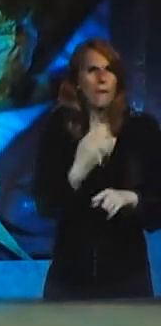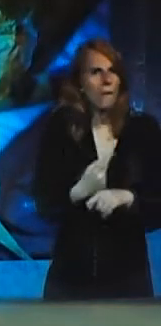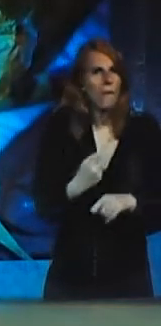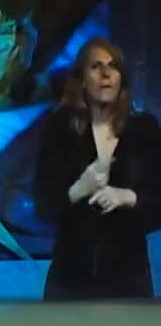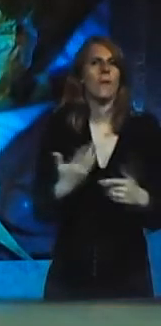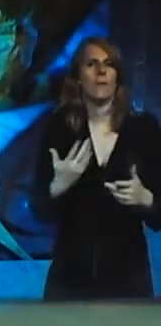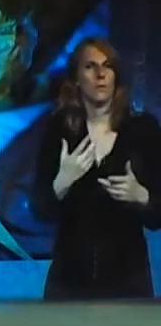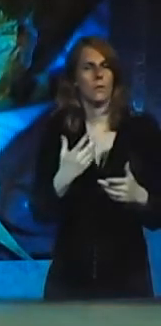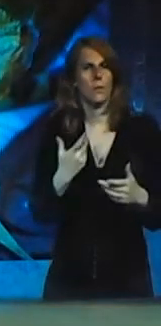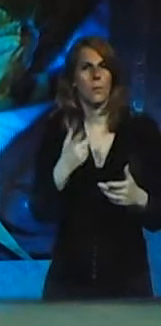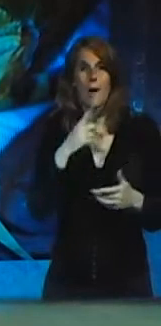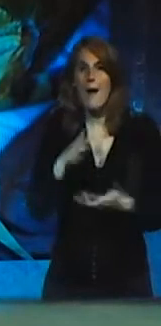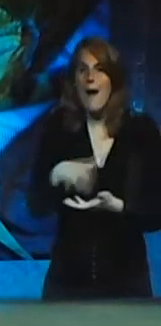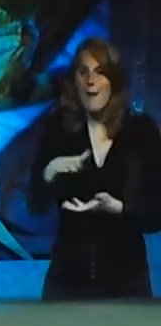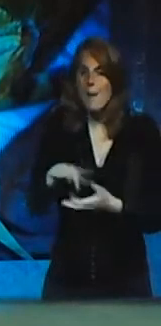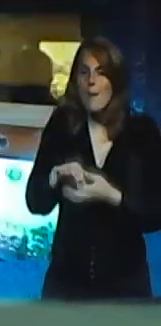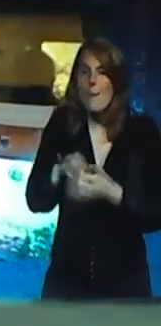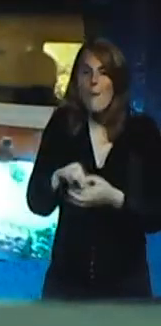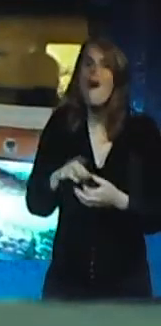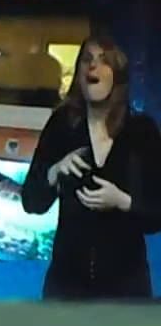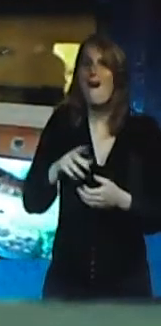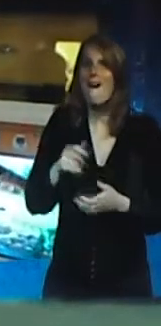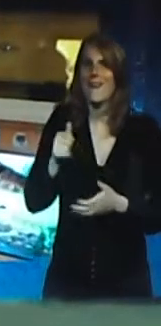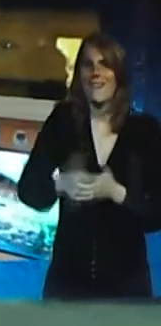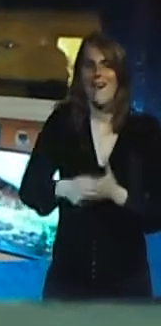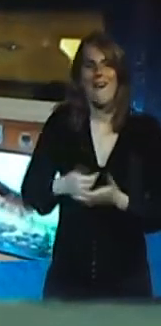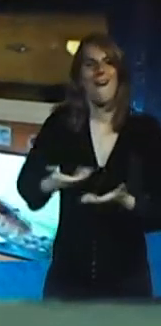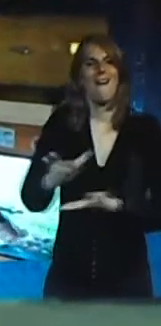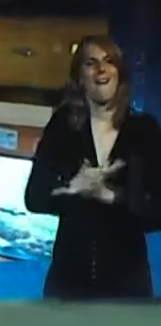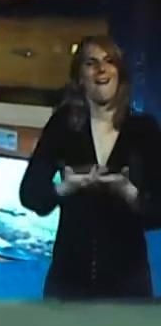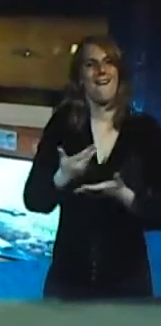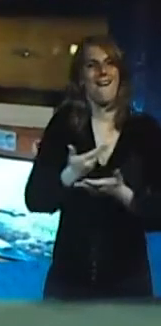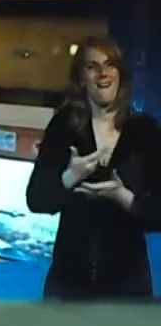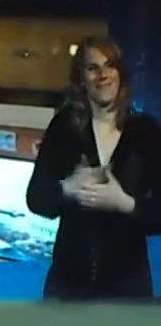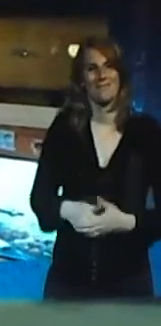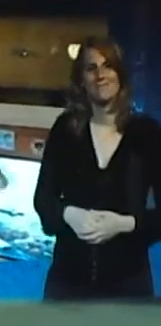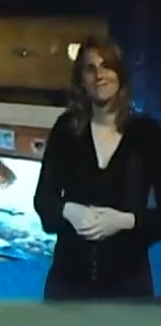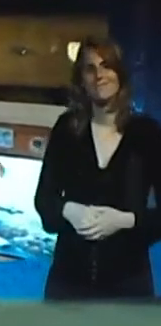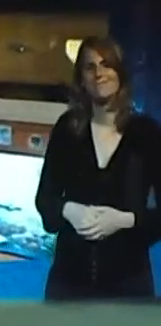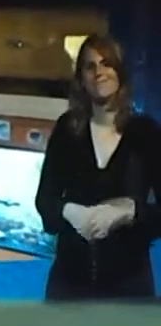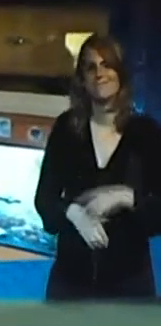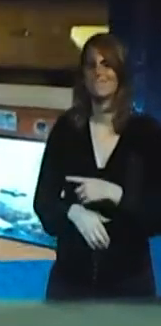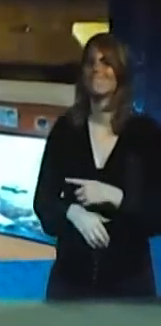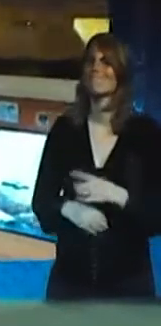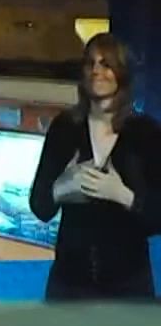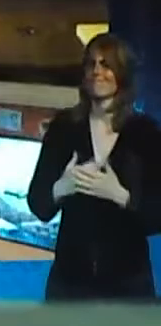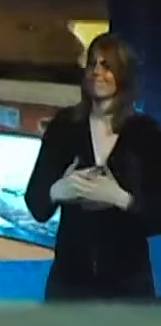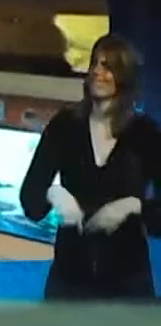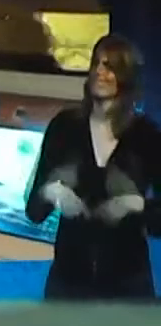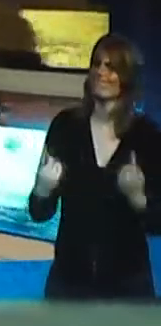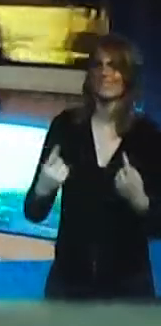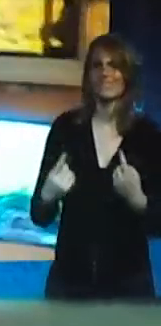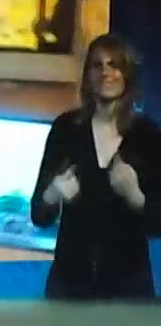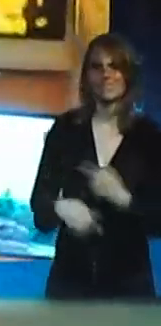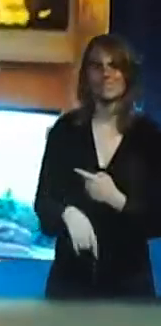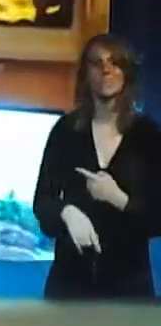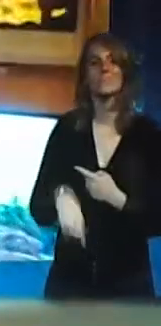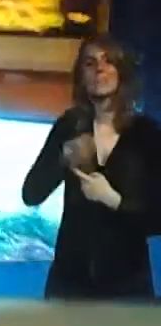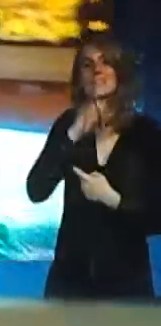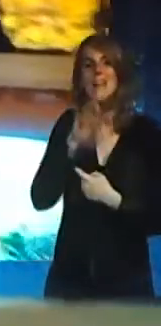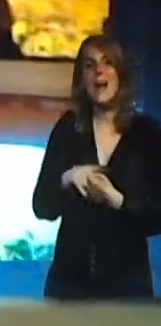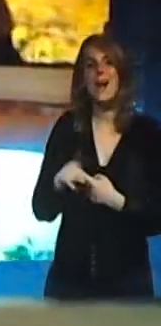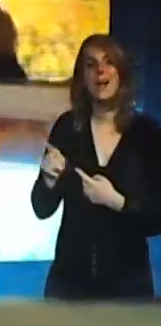exotic collection has something different to offer. Snakes give a three-dimensional therapy in terms of you're